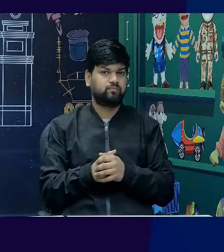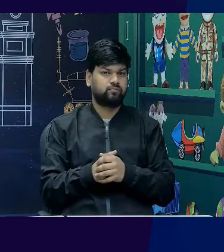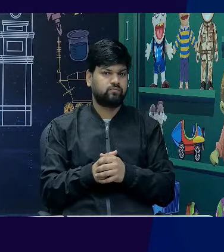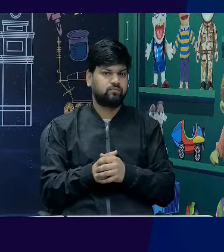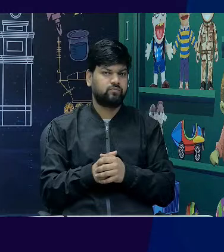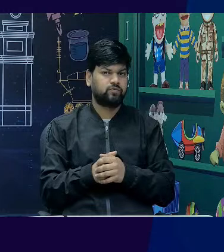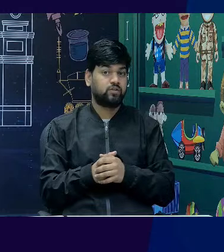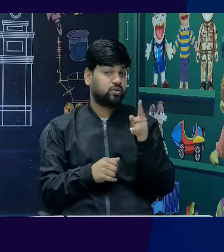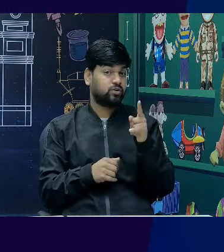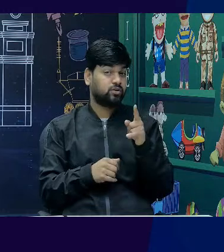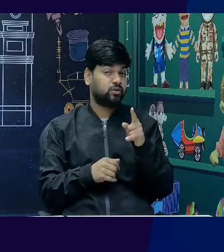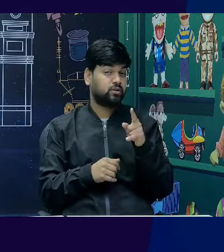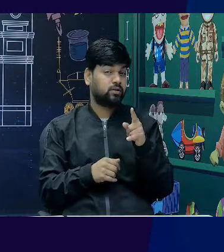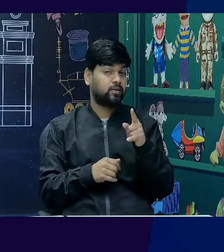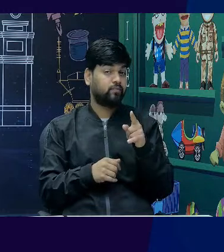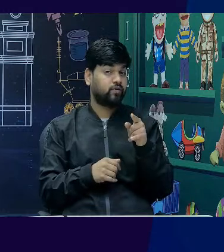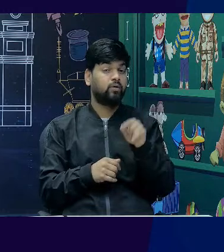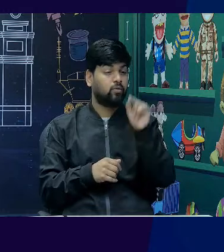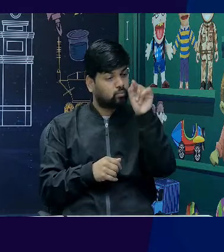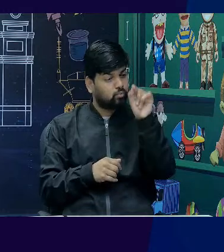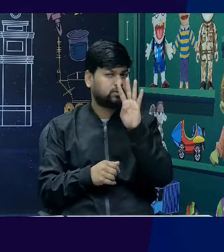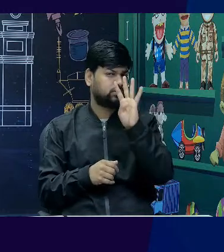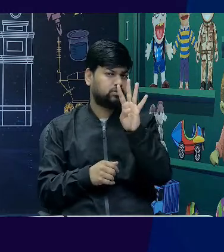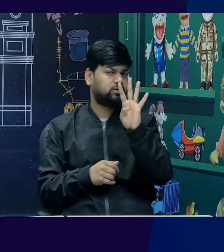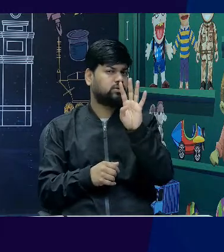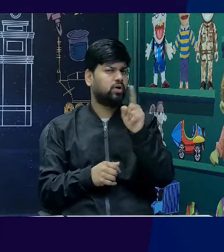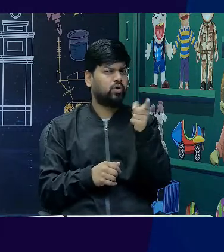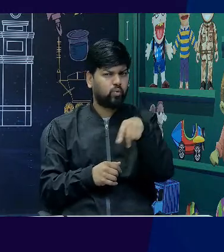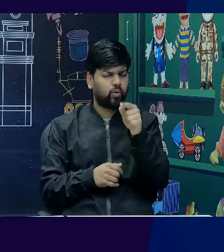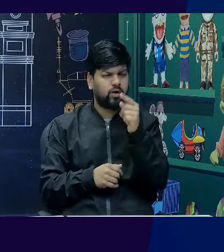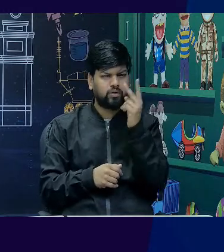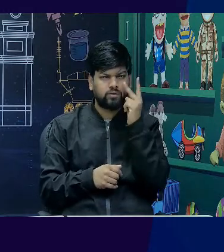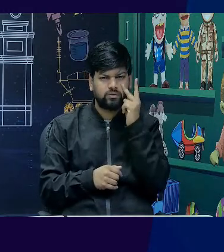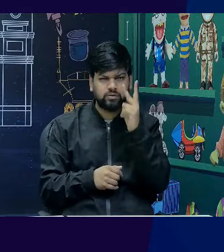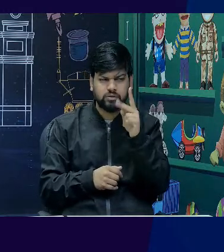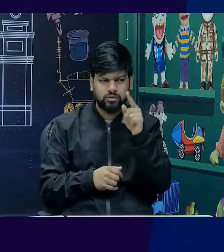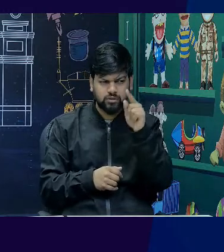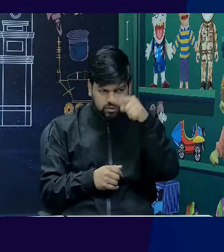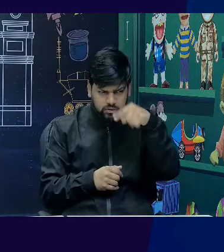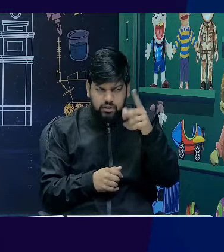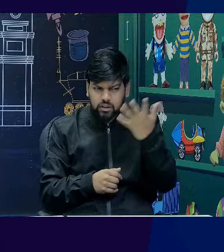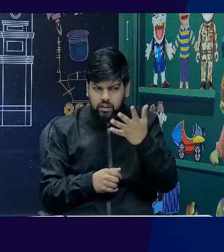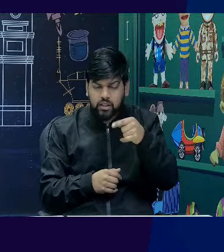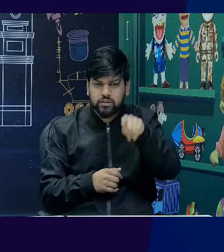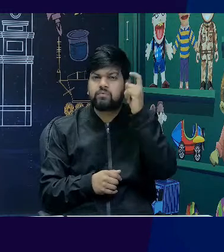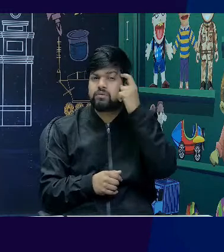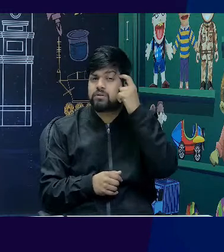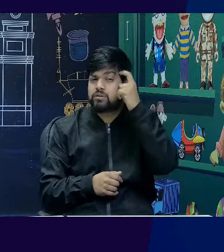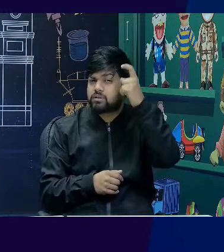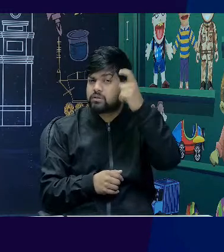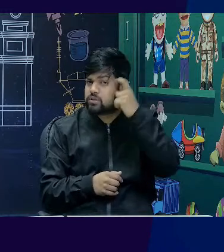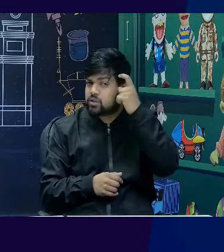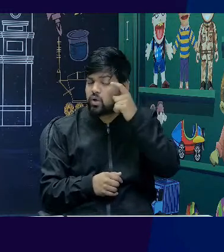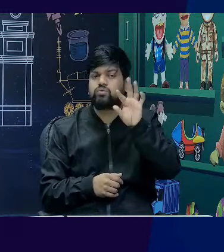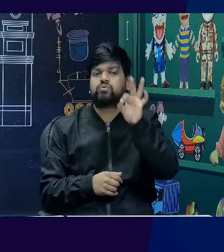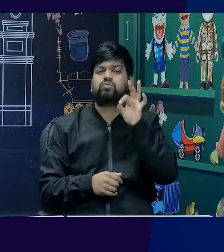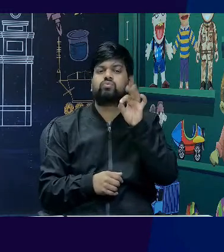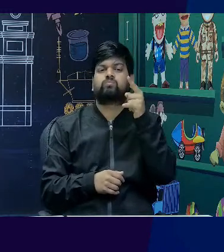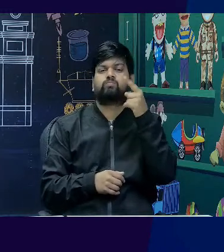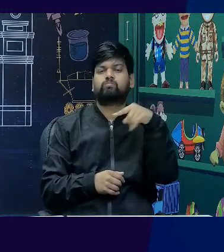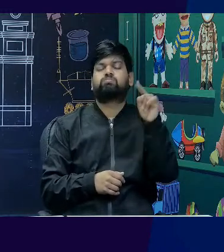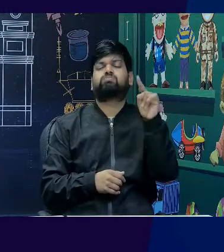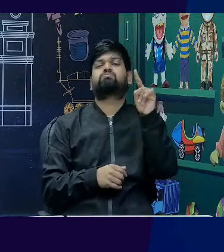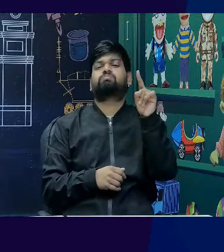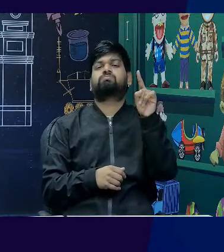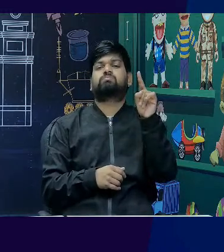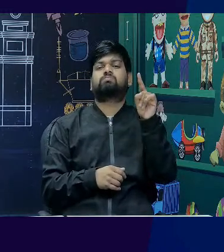a revenue expenditure. Payment of interest is a capital expenditure. Investment in shares is a capital